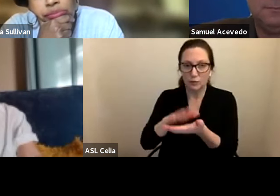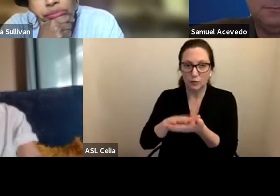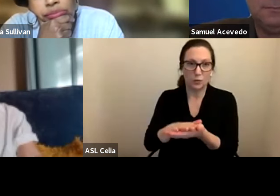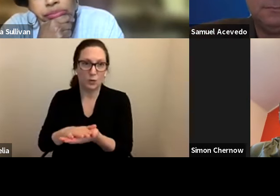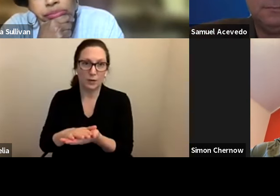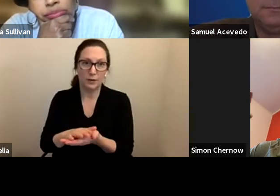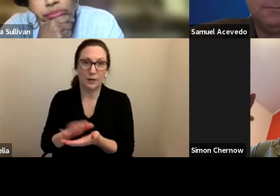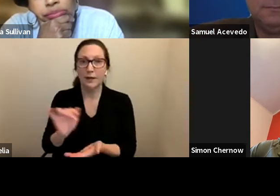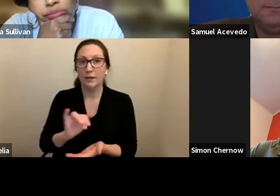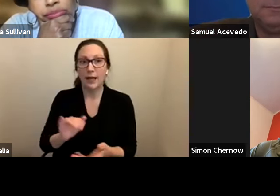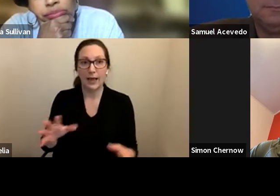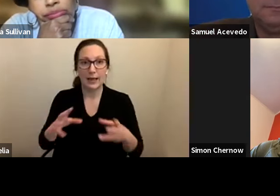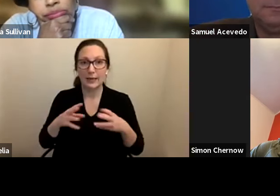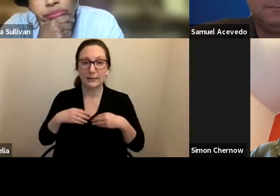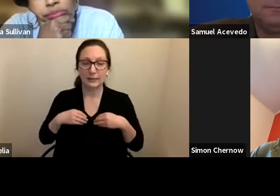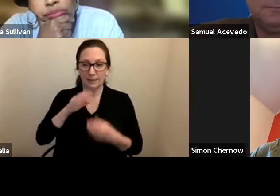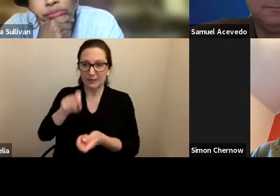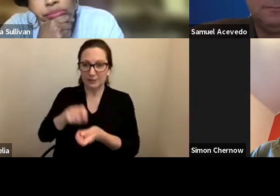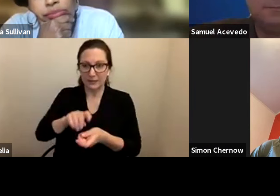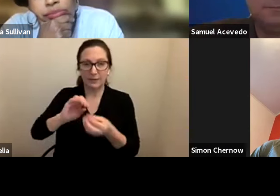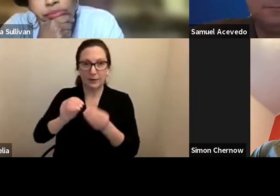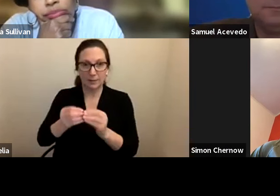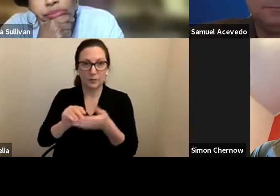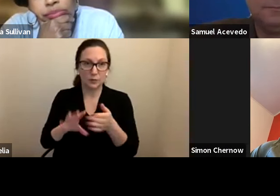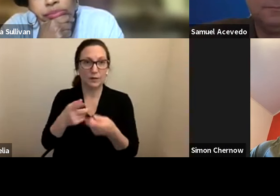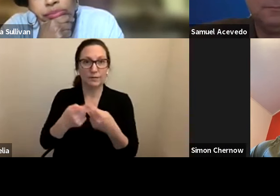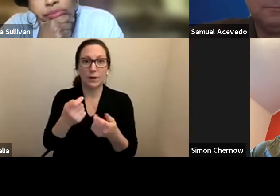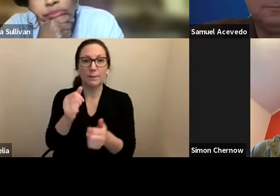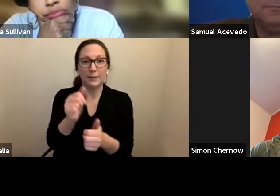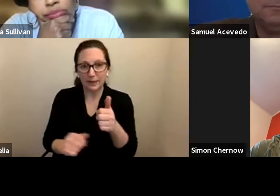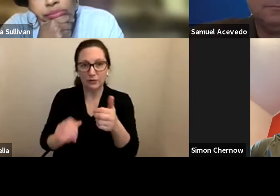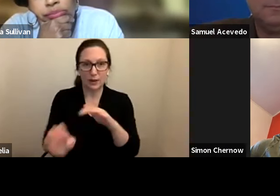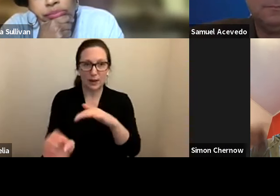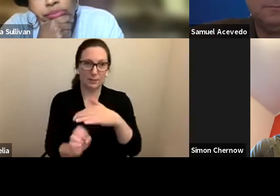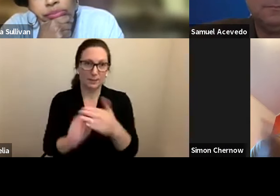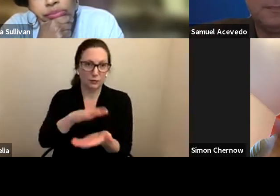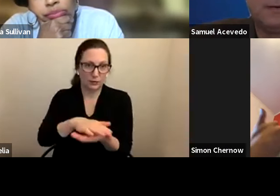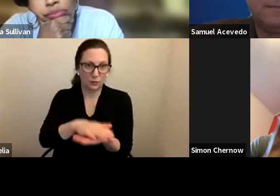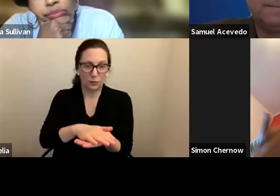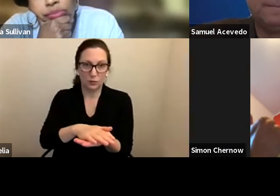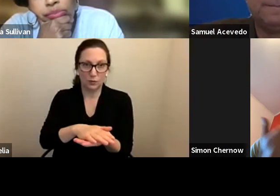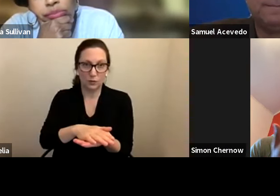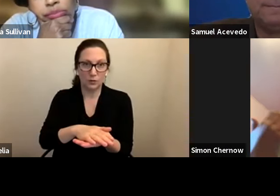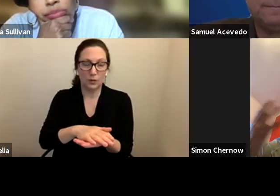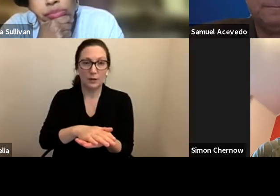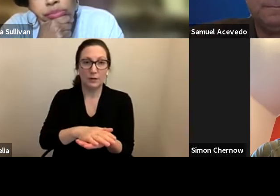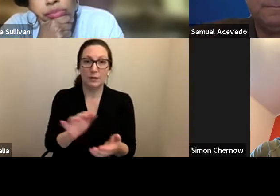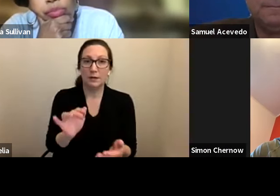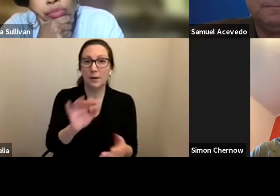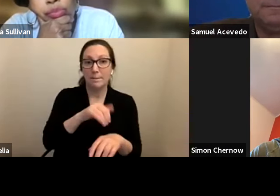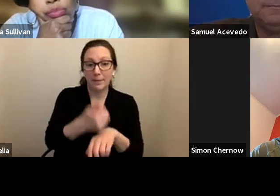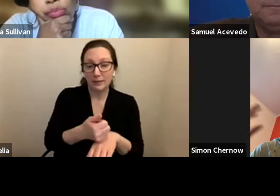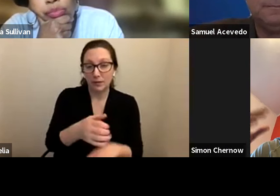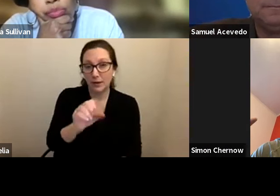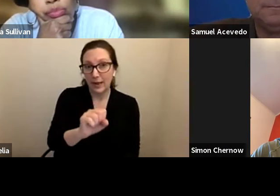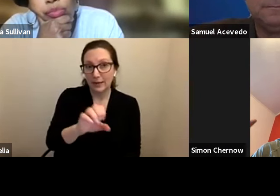of students from every elementary school based on a combination of like, we talked about socioeconomic status. We could also just talk about